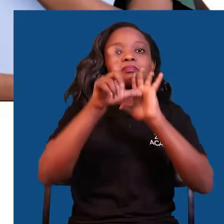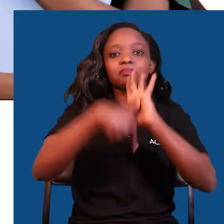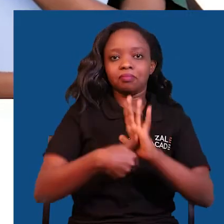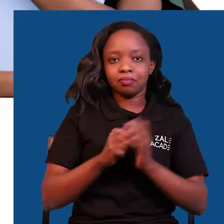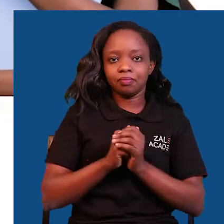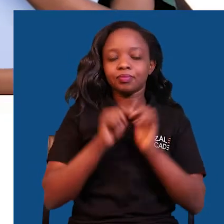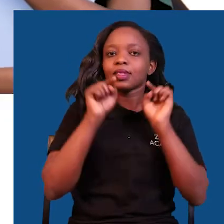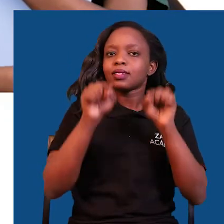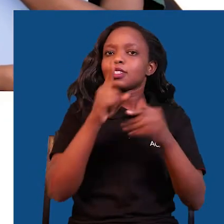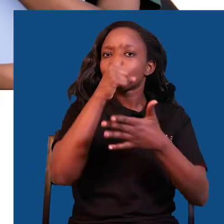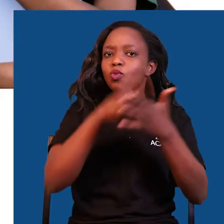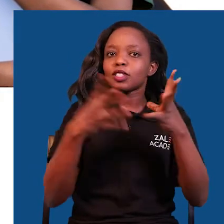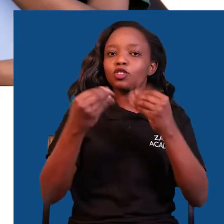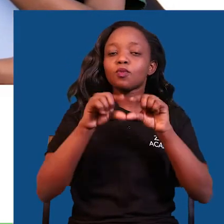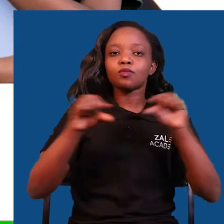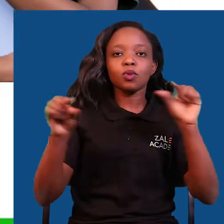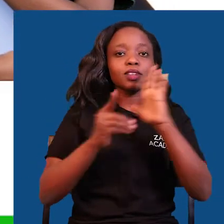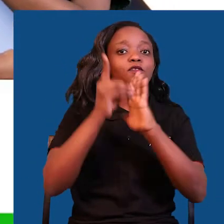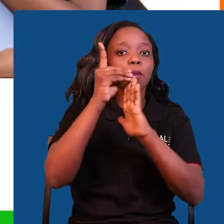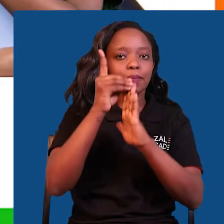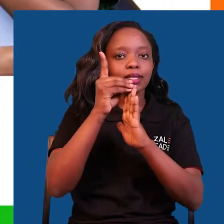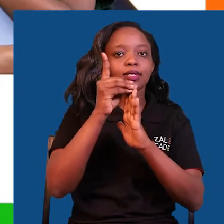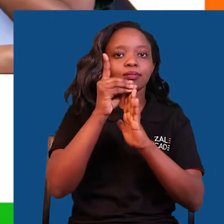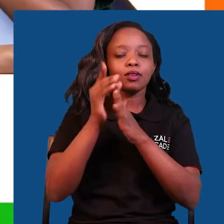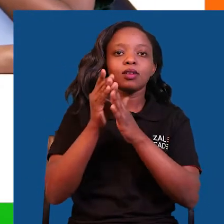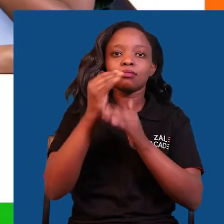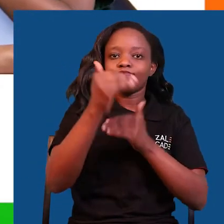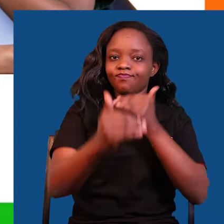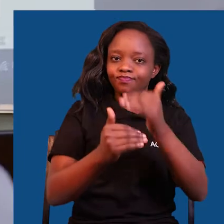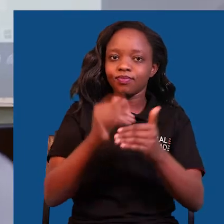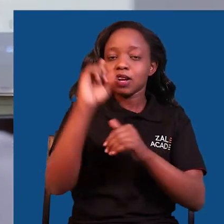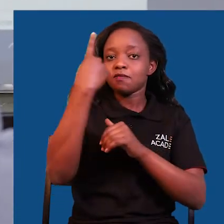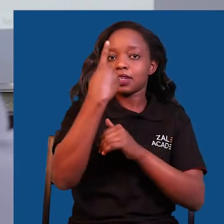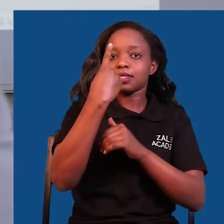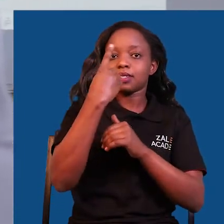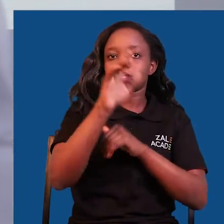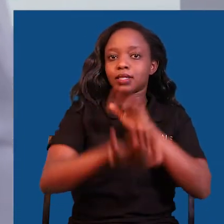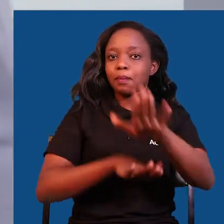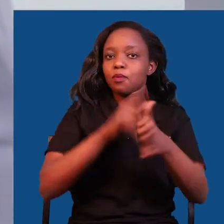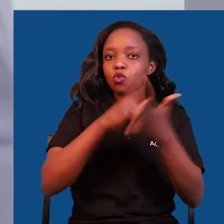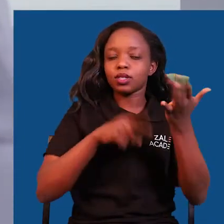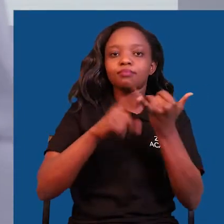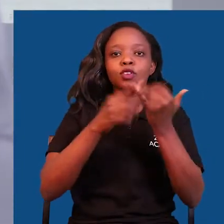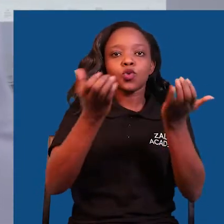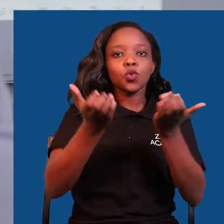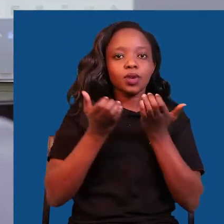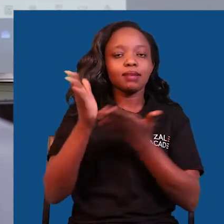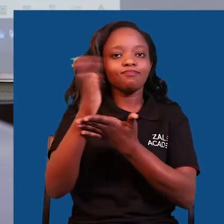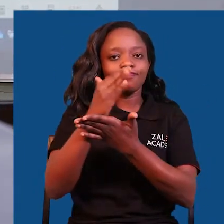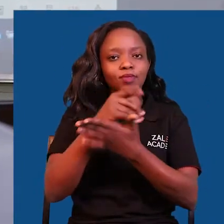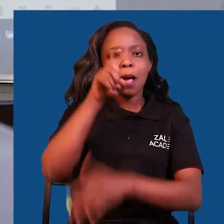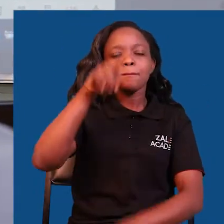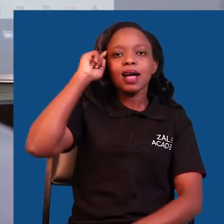afterwards. This is our software development journey. The first part of software development is requirement